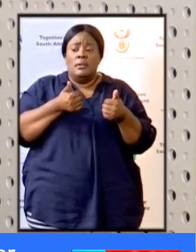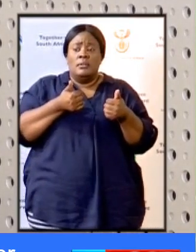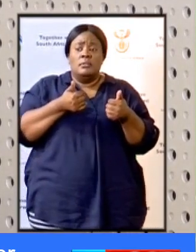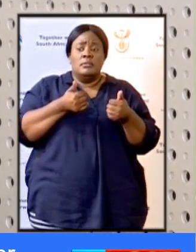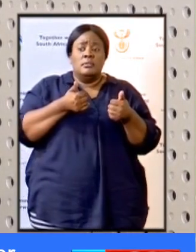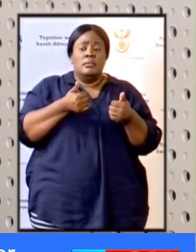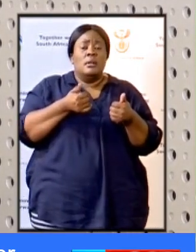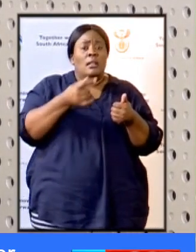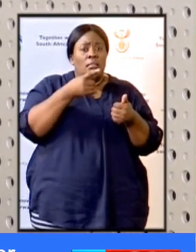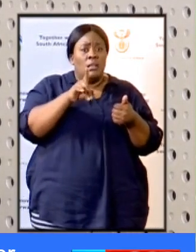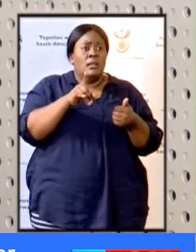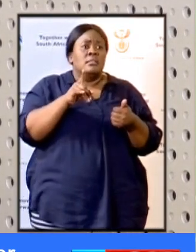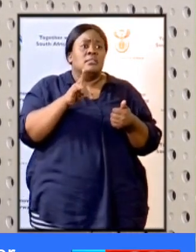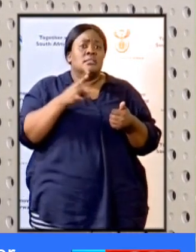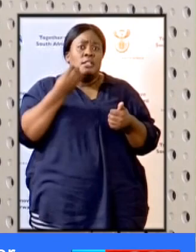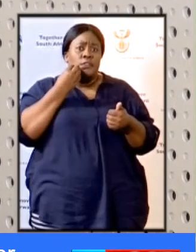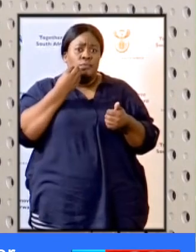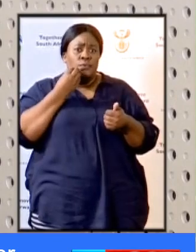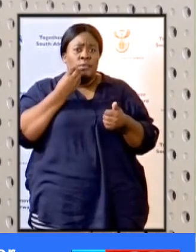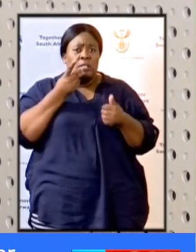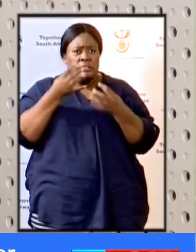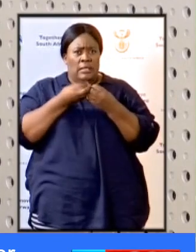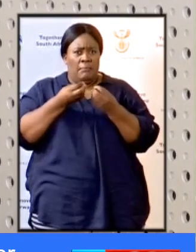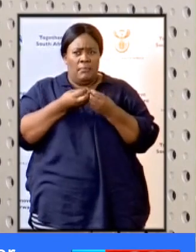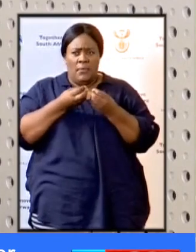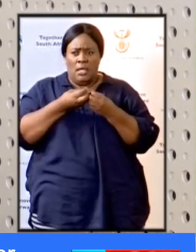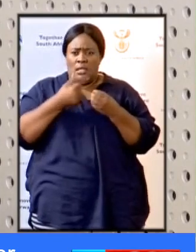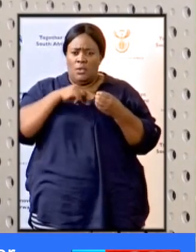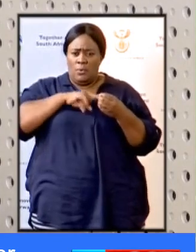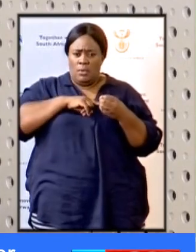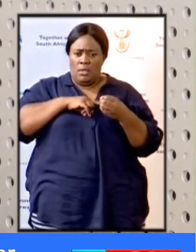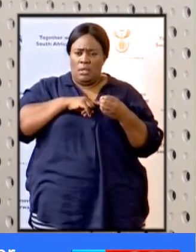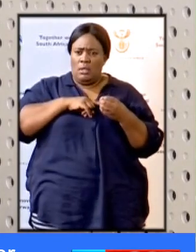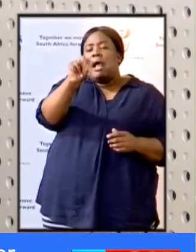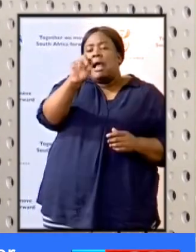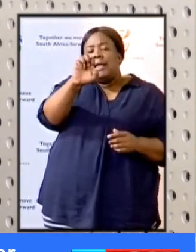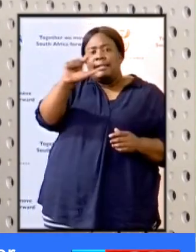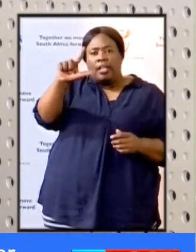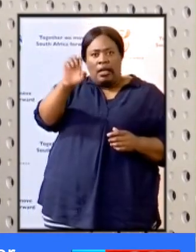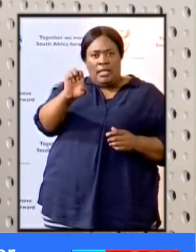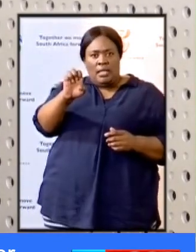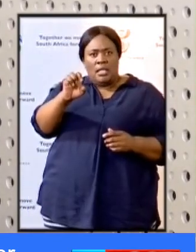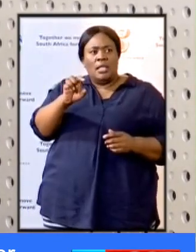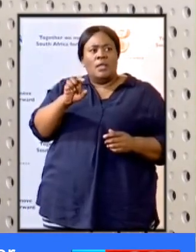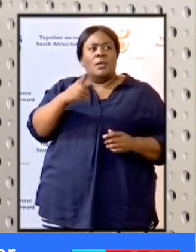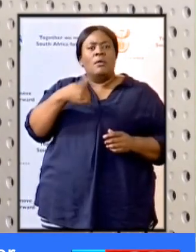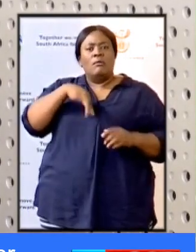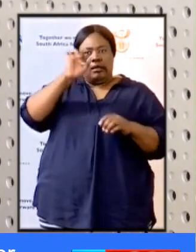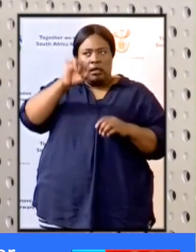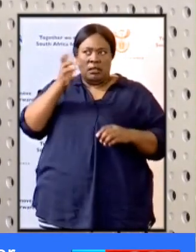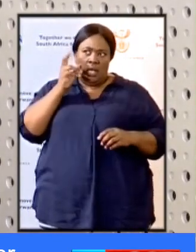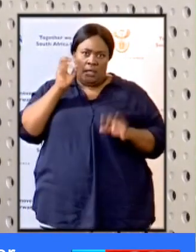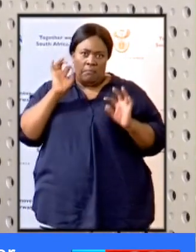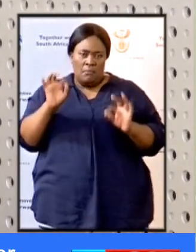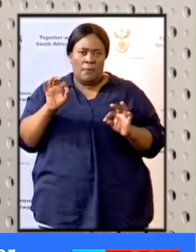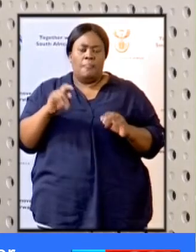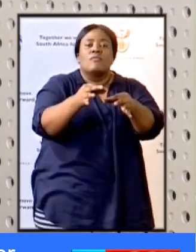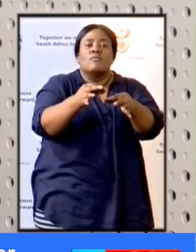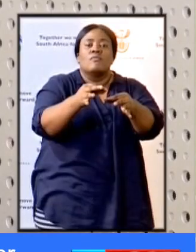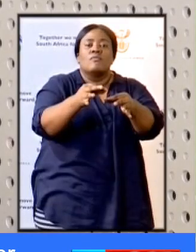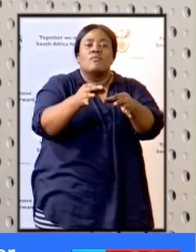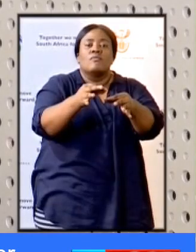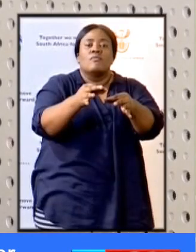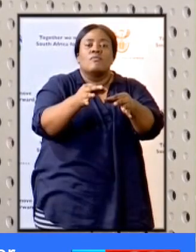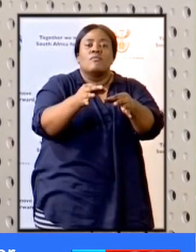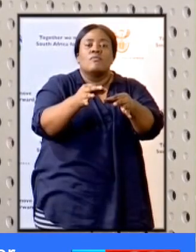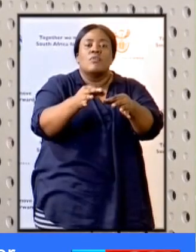will need to actually urgently address. Change the deadline for submission of workplace skills,